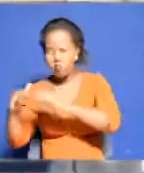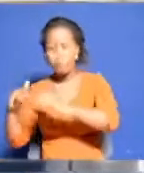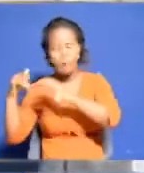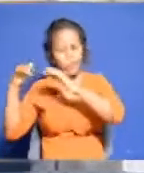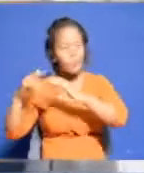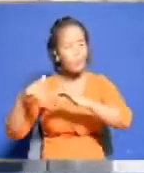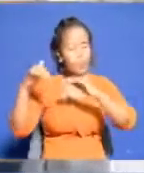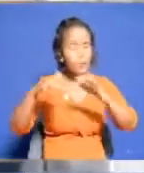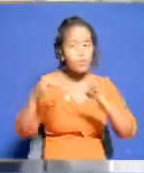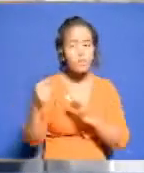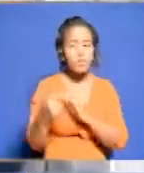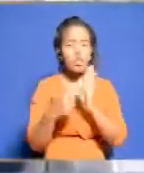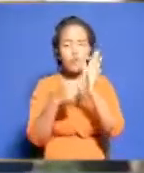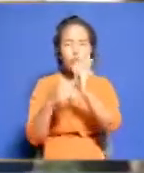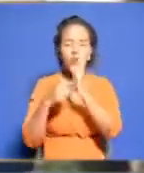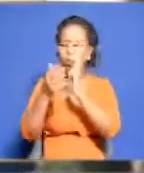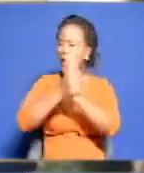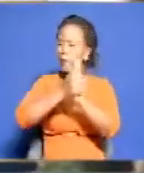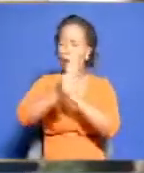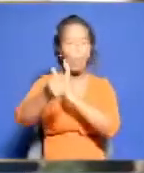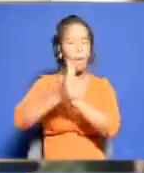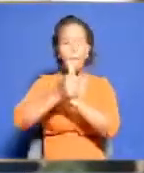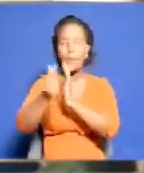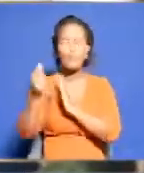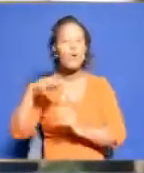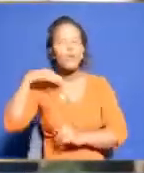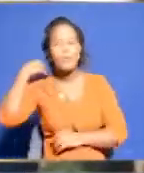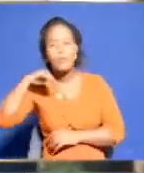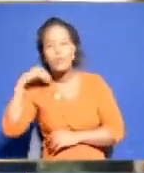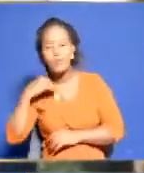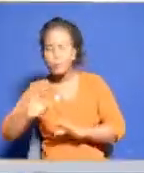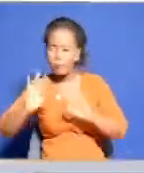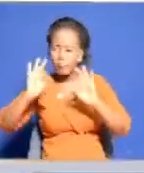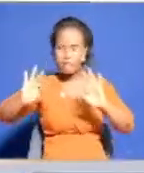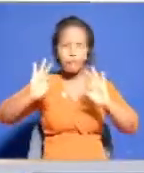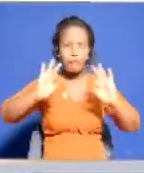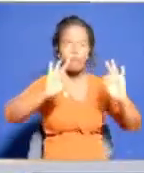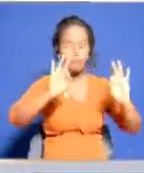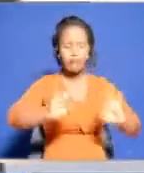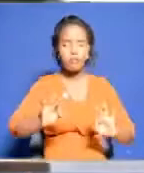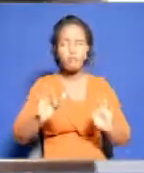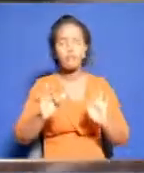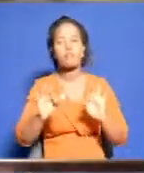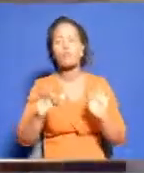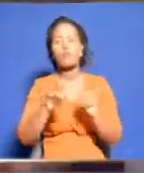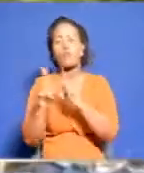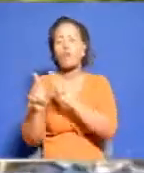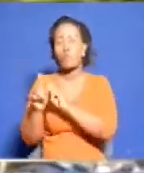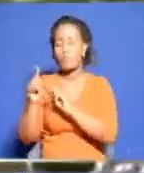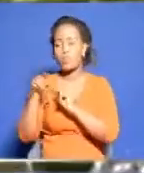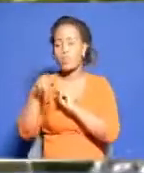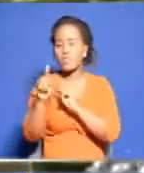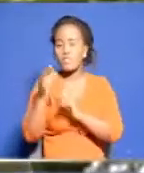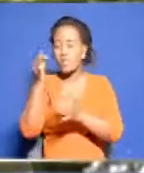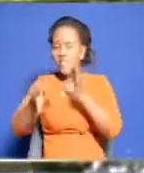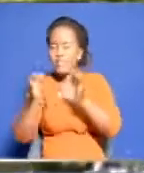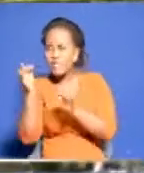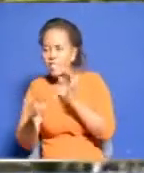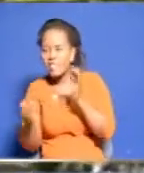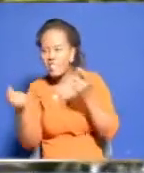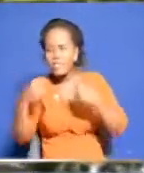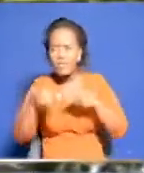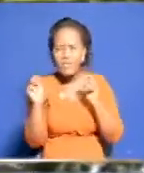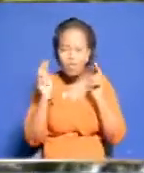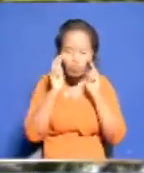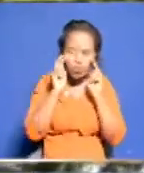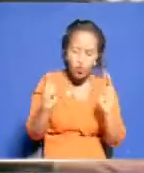to show the prowess of their dogs in responding to various commands, among other factors the judges were looking for. The dogs